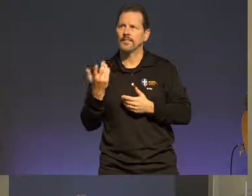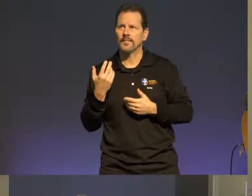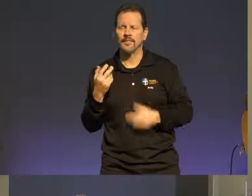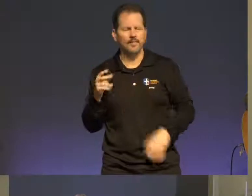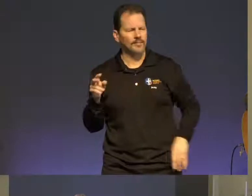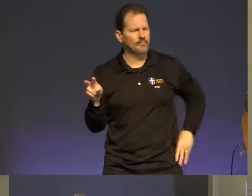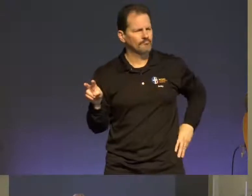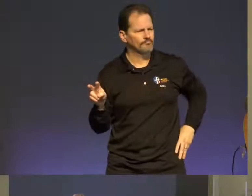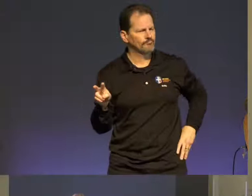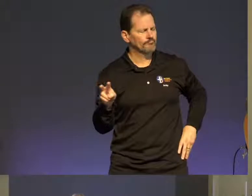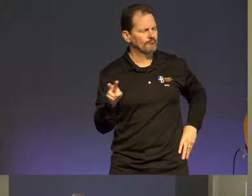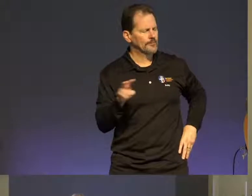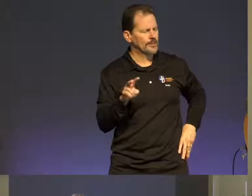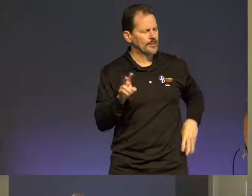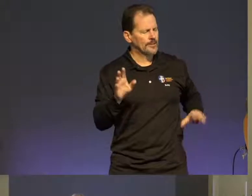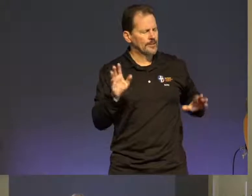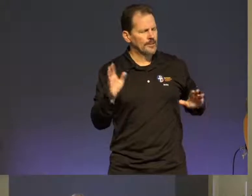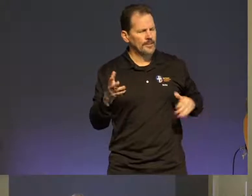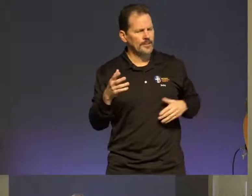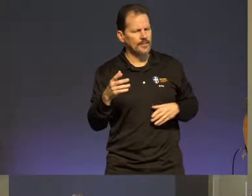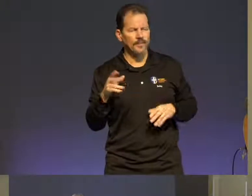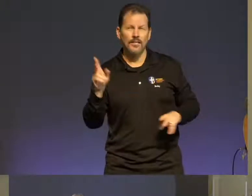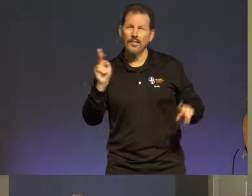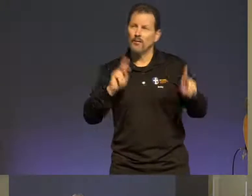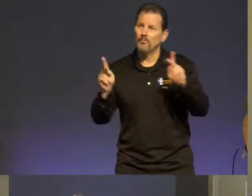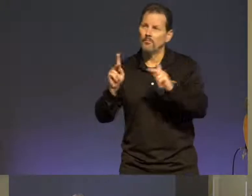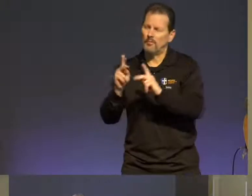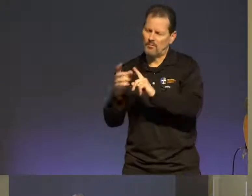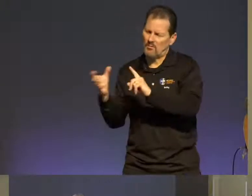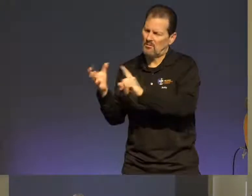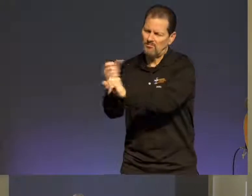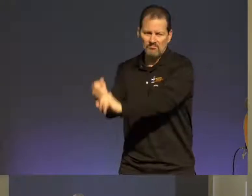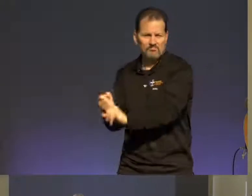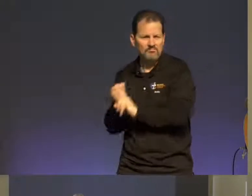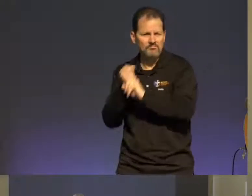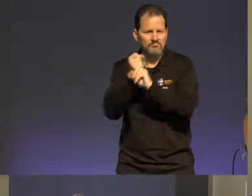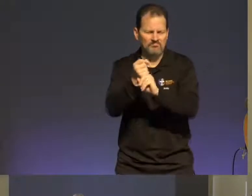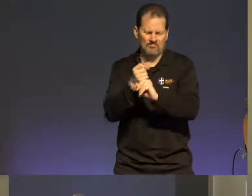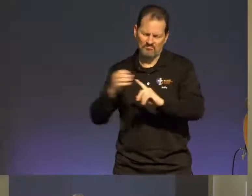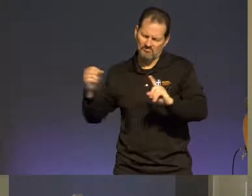Silent as he stood accused,